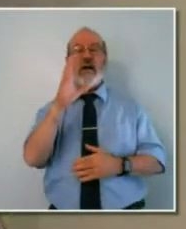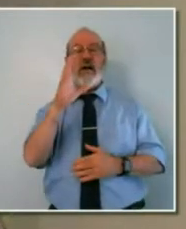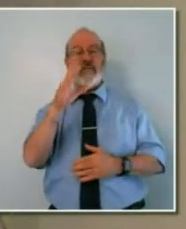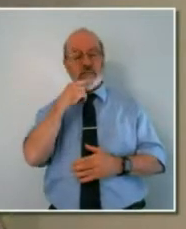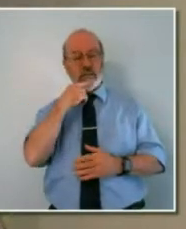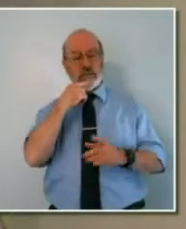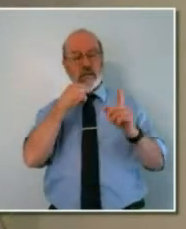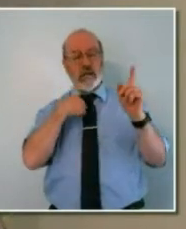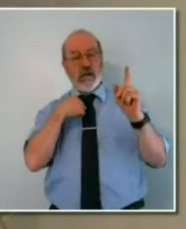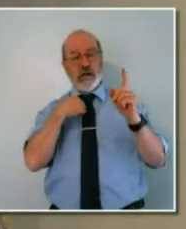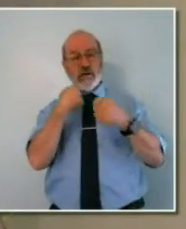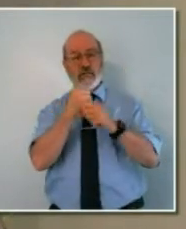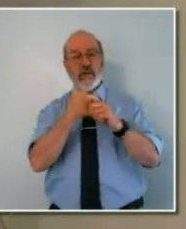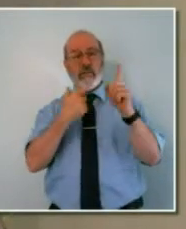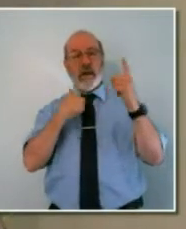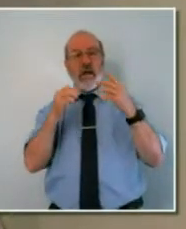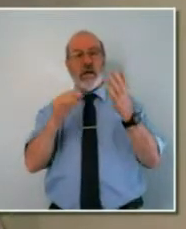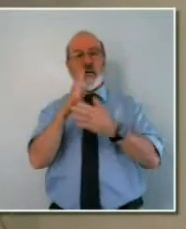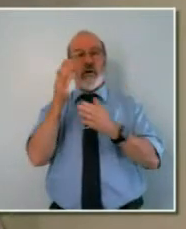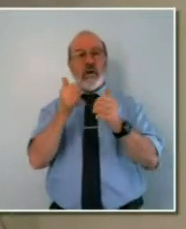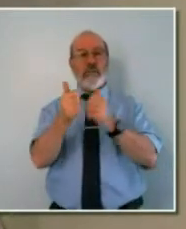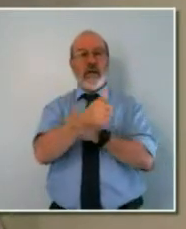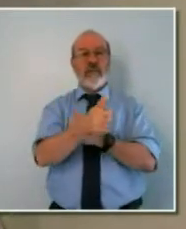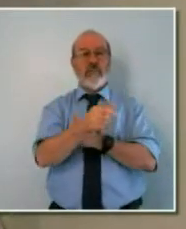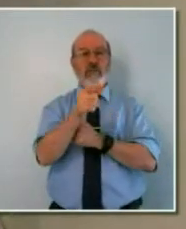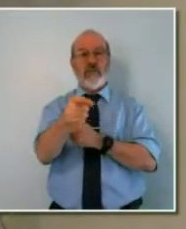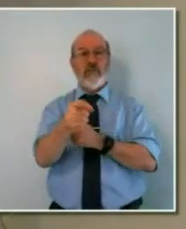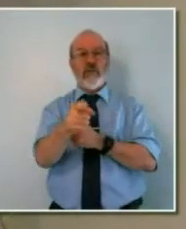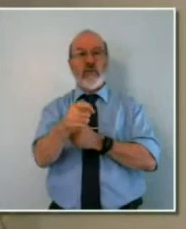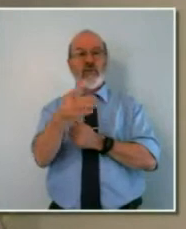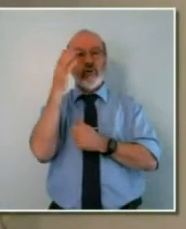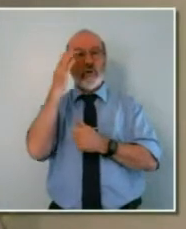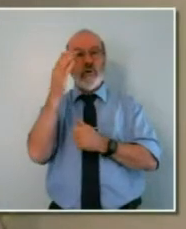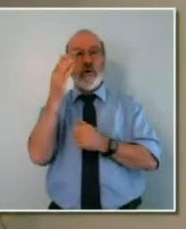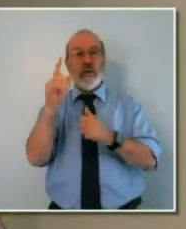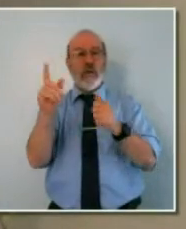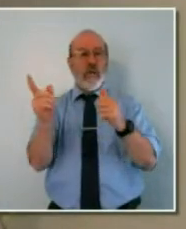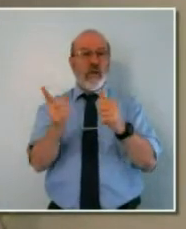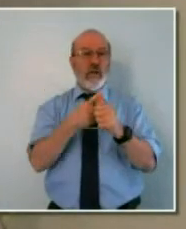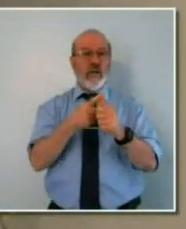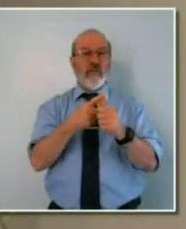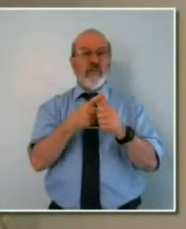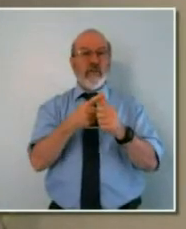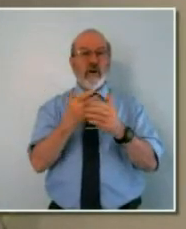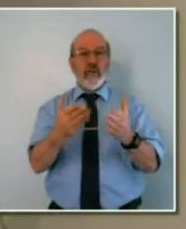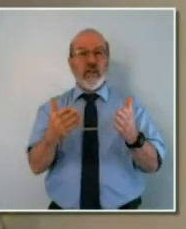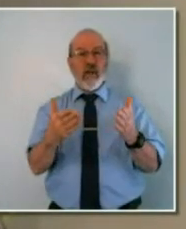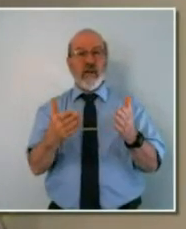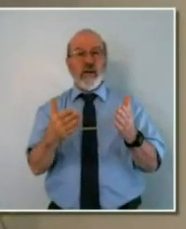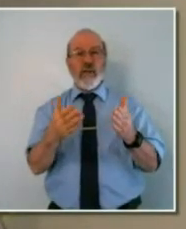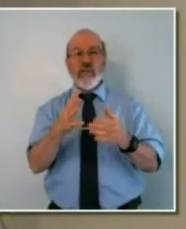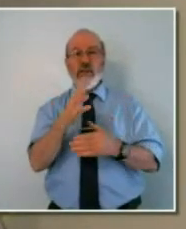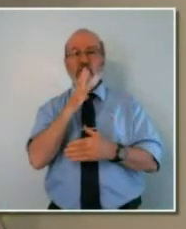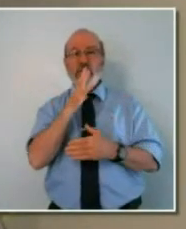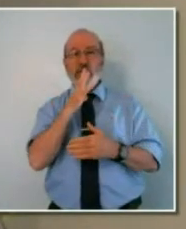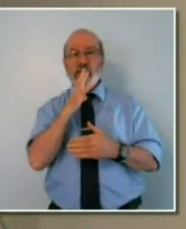to cause my glory to pass by before thee, do you know what the first thing that is mentioned in